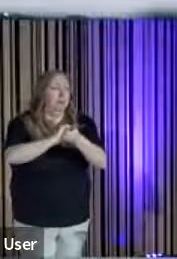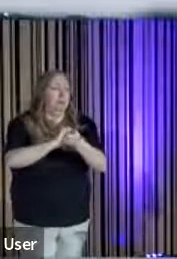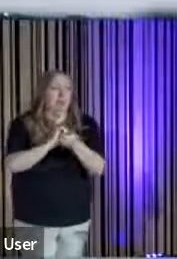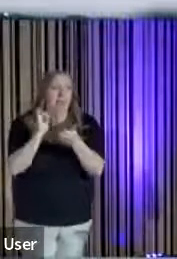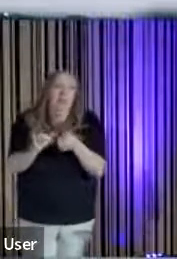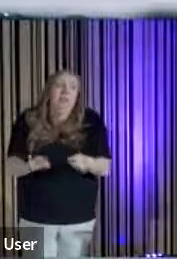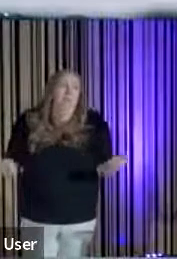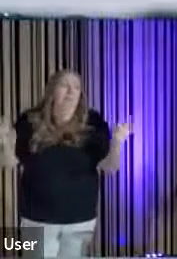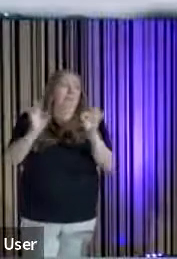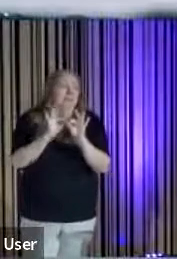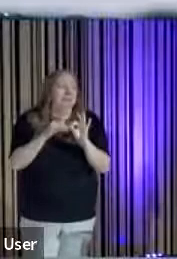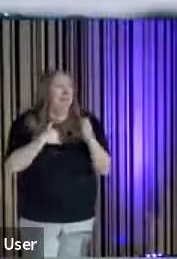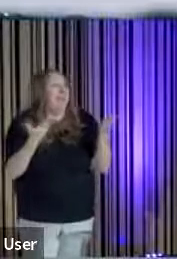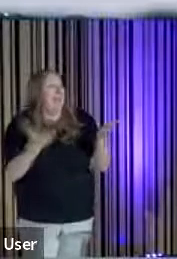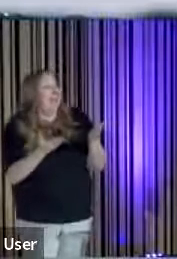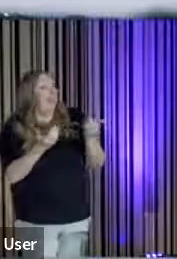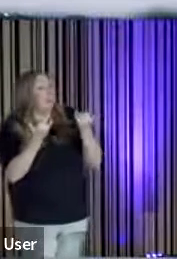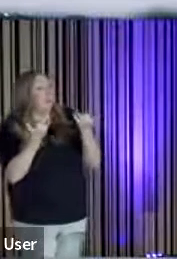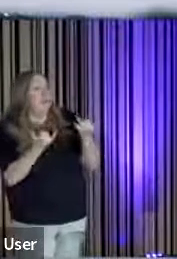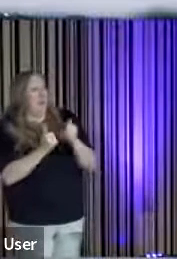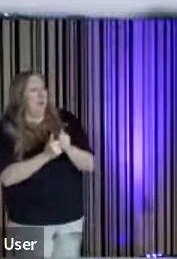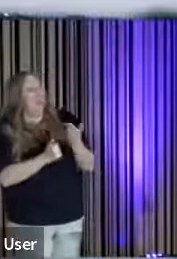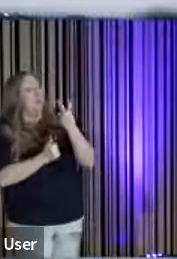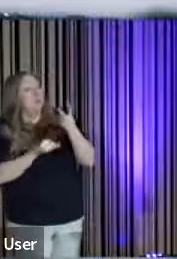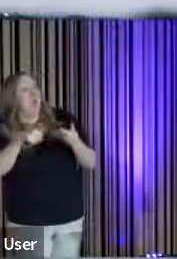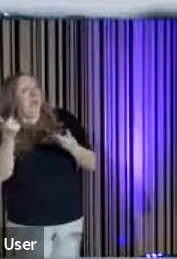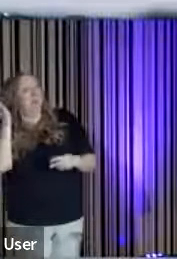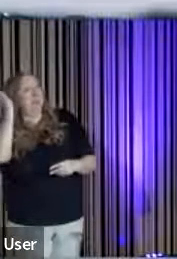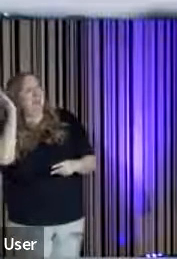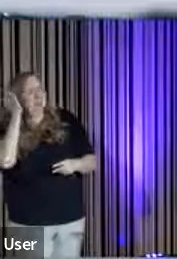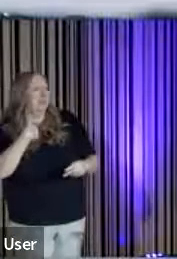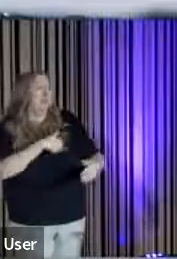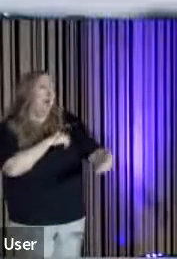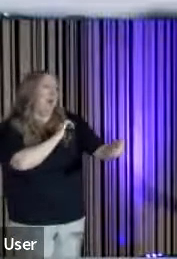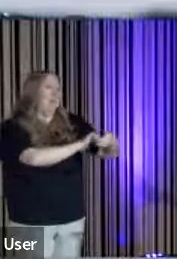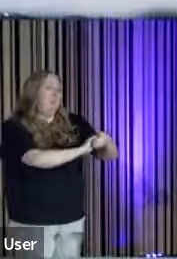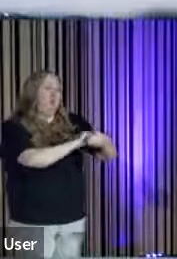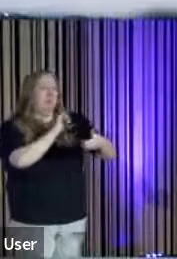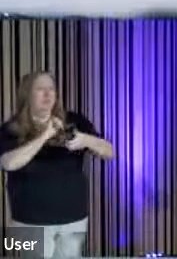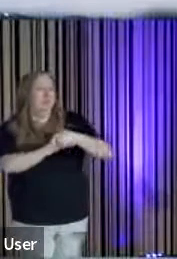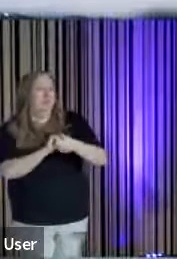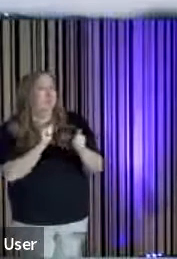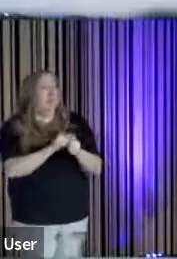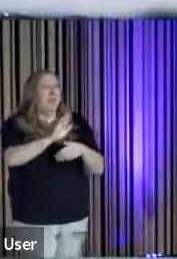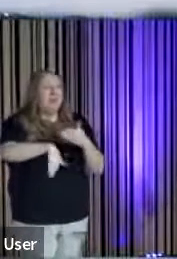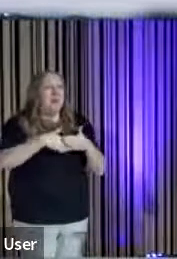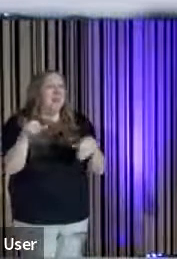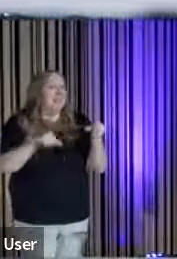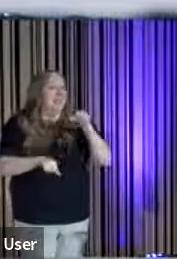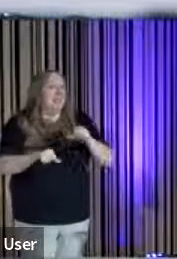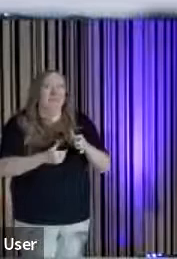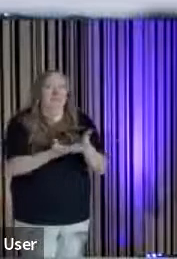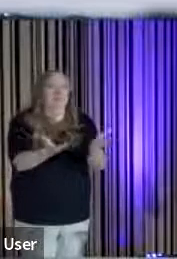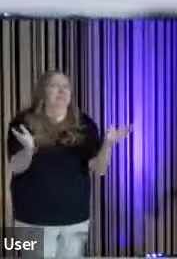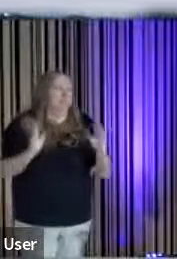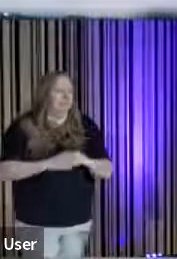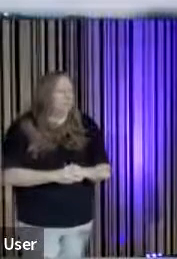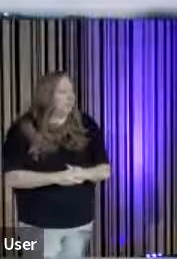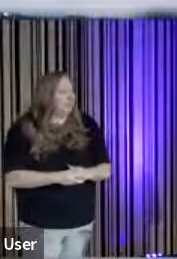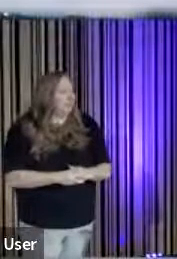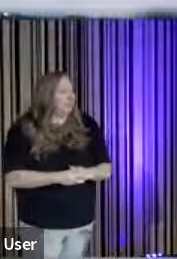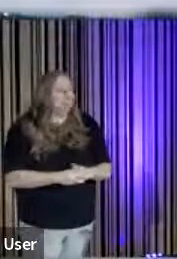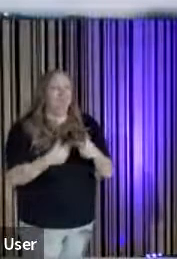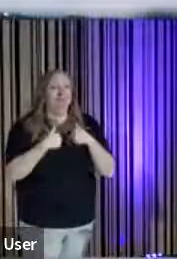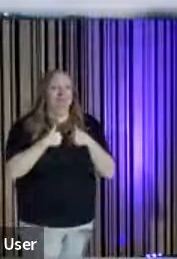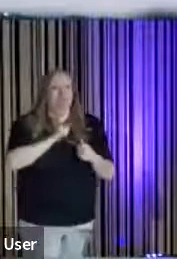And if I'm here today with Chris Boller and Matt Sullivan, it's because we are in partnership with public scientists across the world. We don't have, I'm a